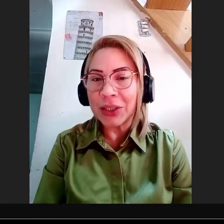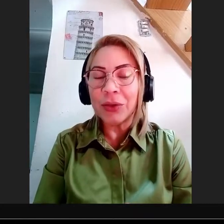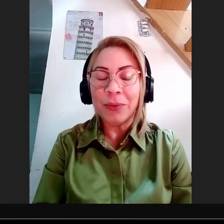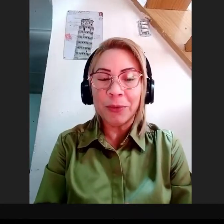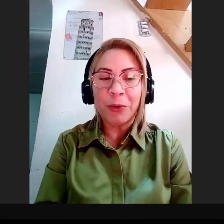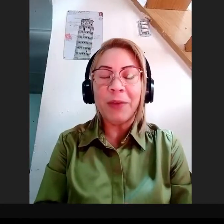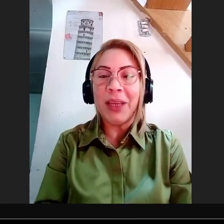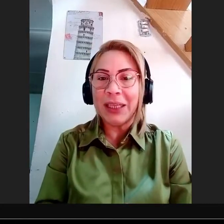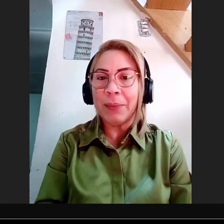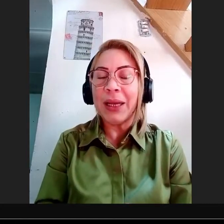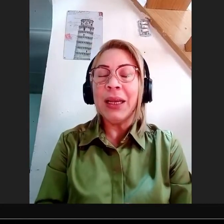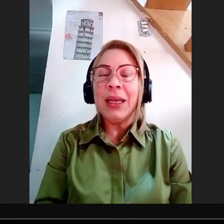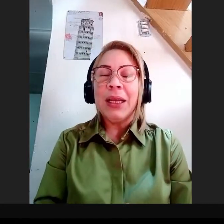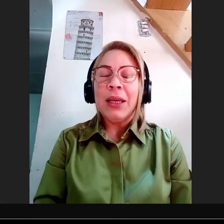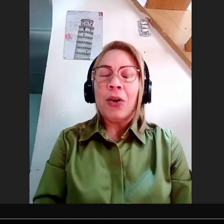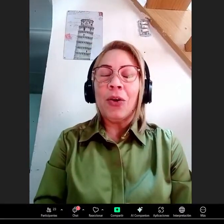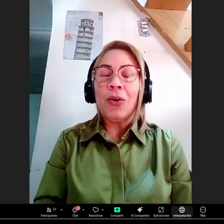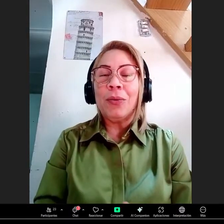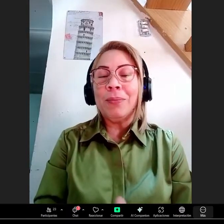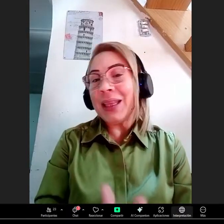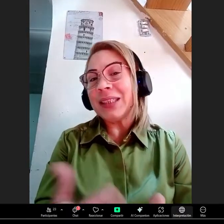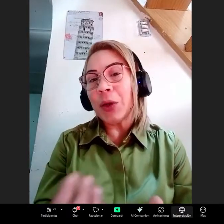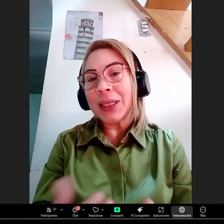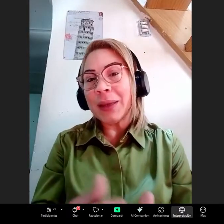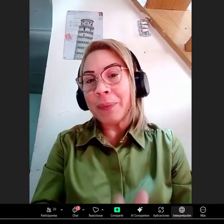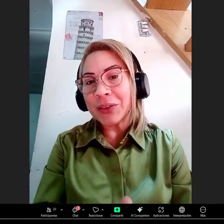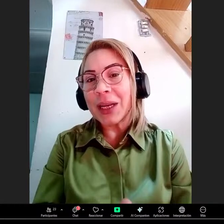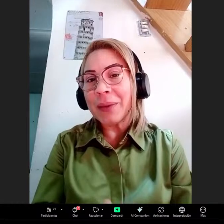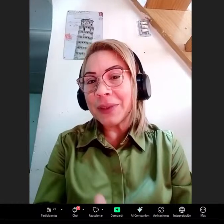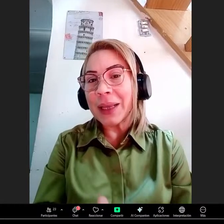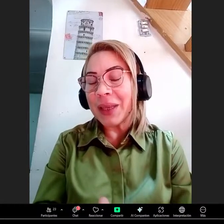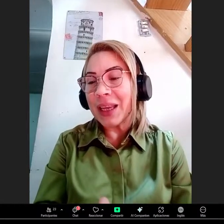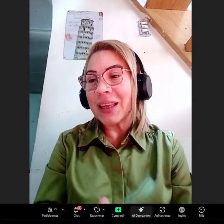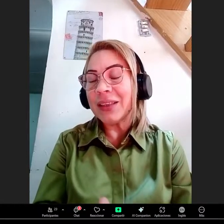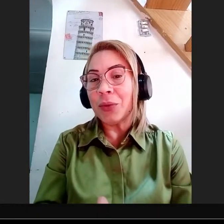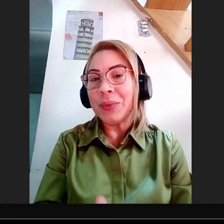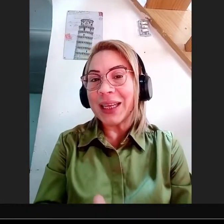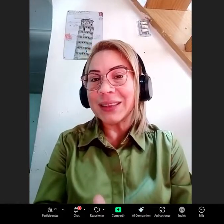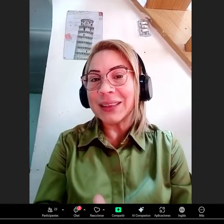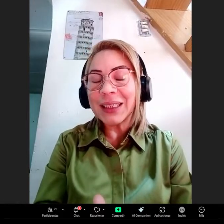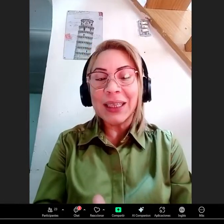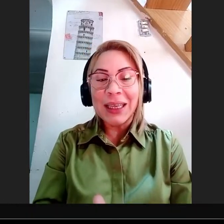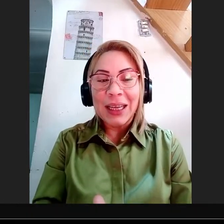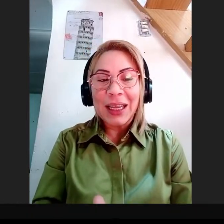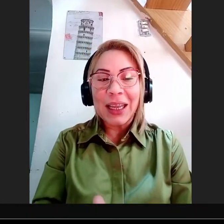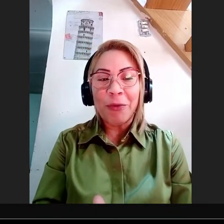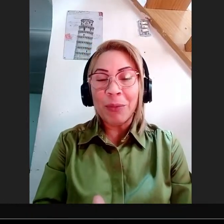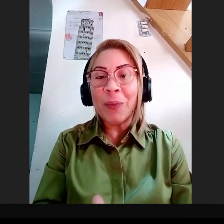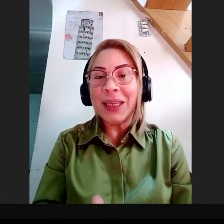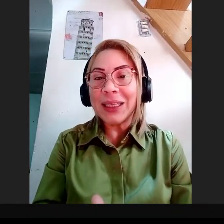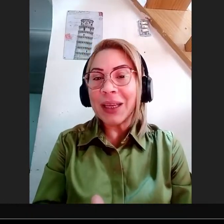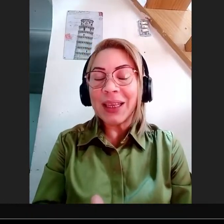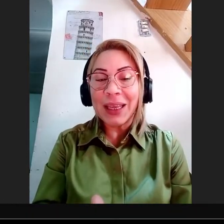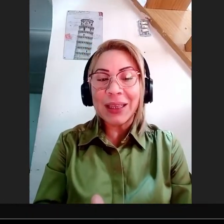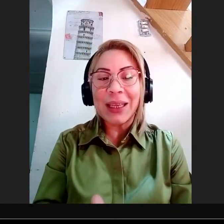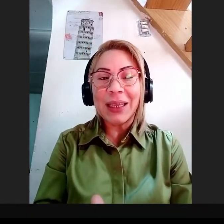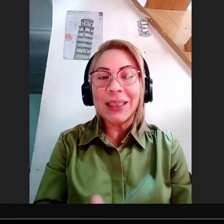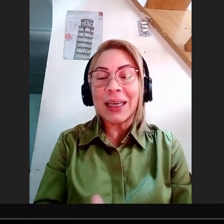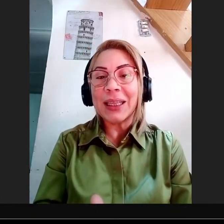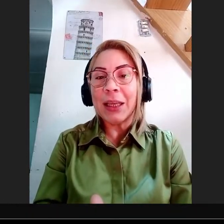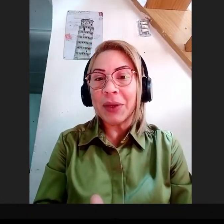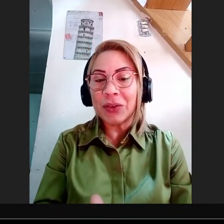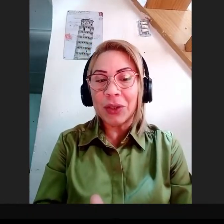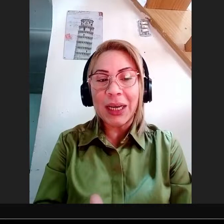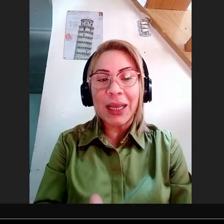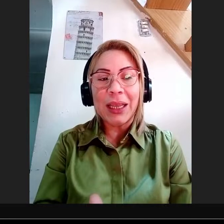mismo año fui víctima con más de 50 personas también que son Together with more than 50 migrants, we